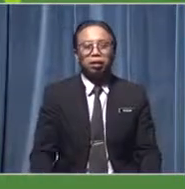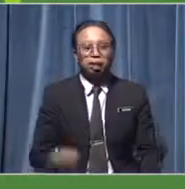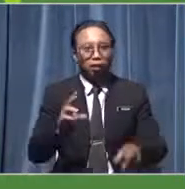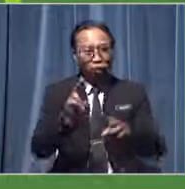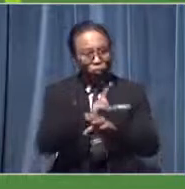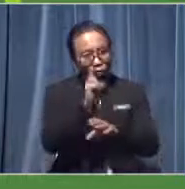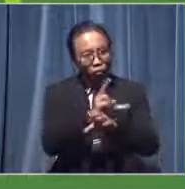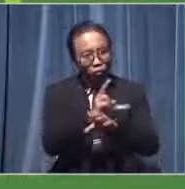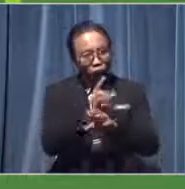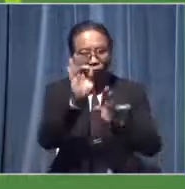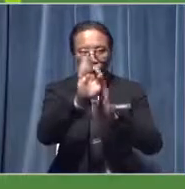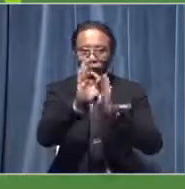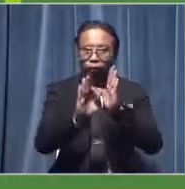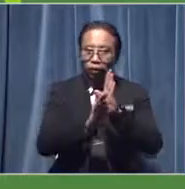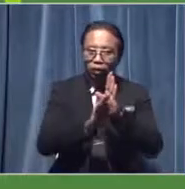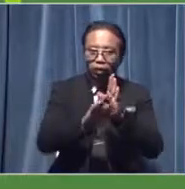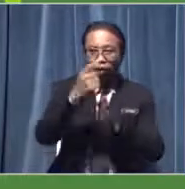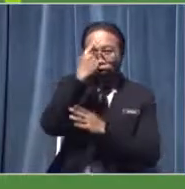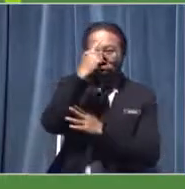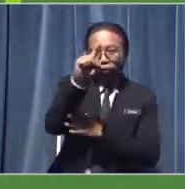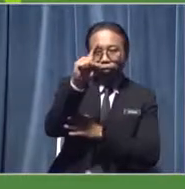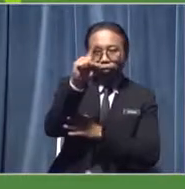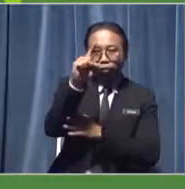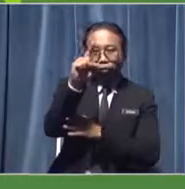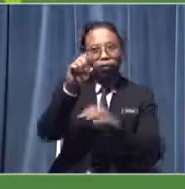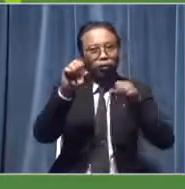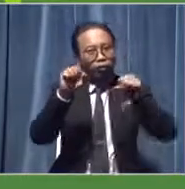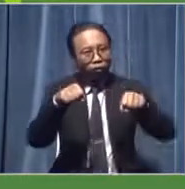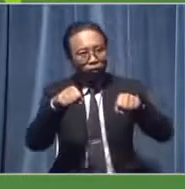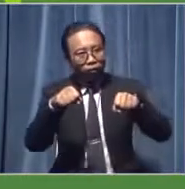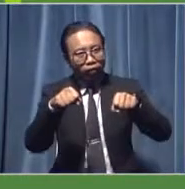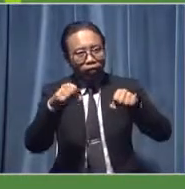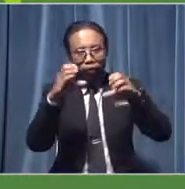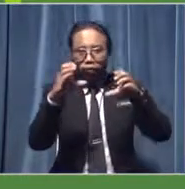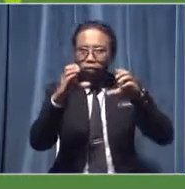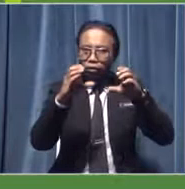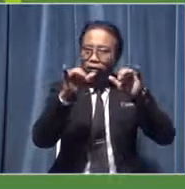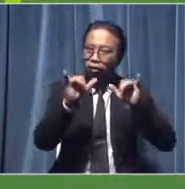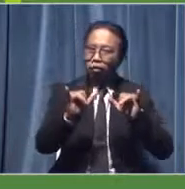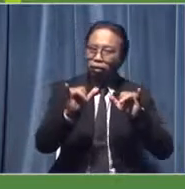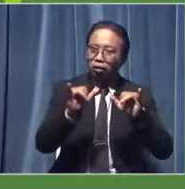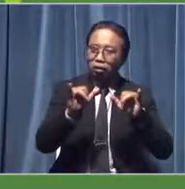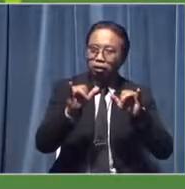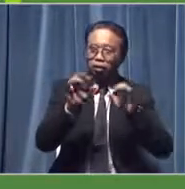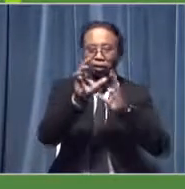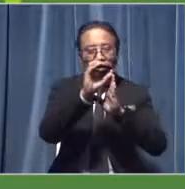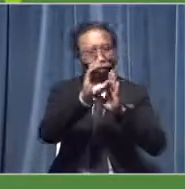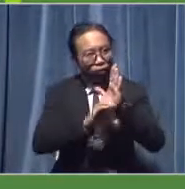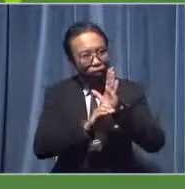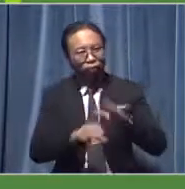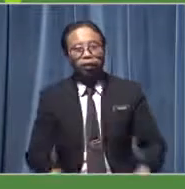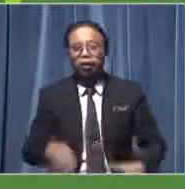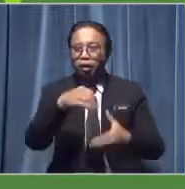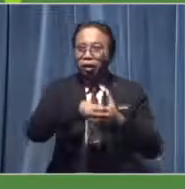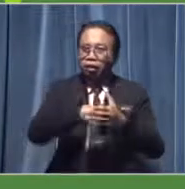use the formulae for effective capacitance for capacitors in series